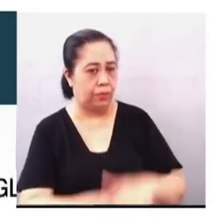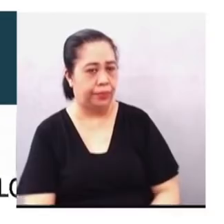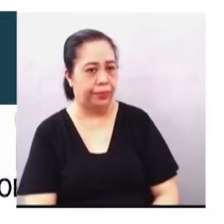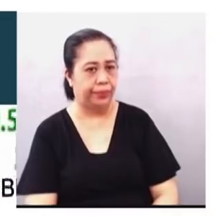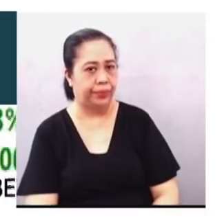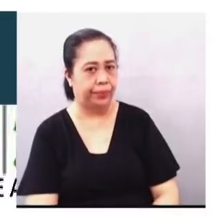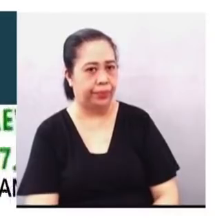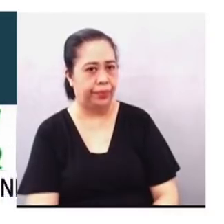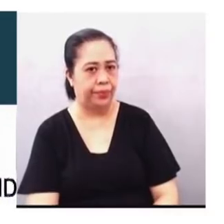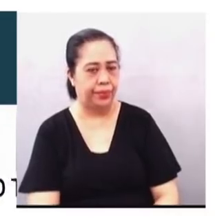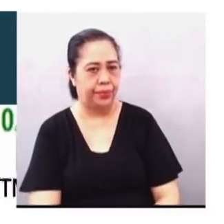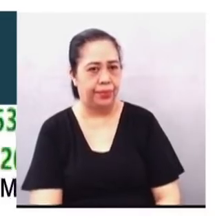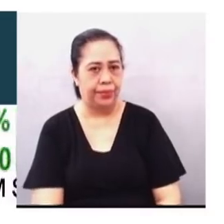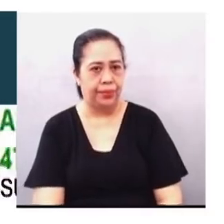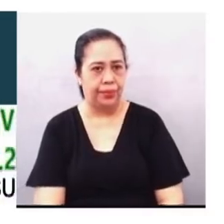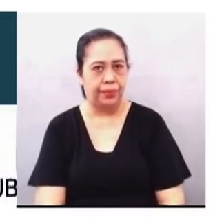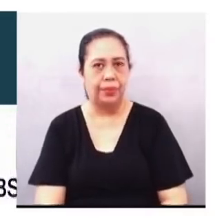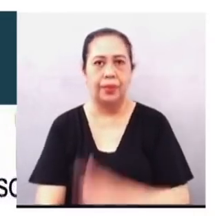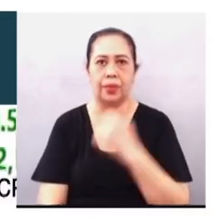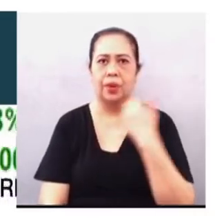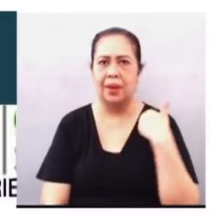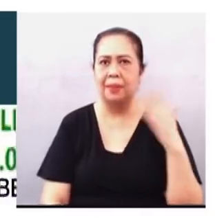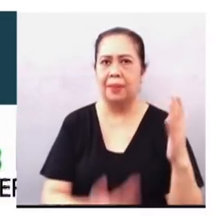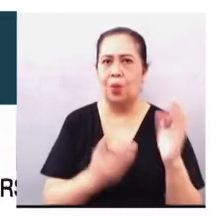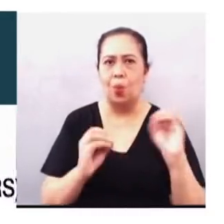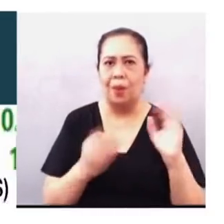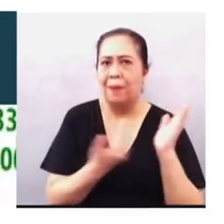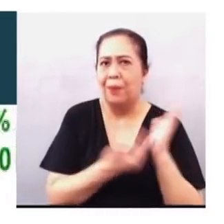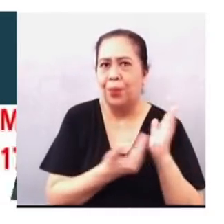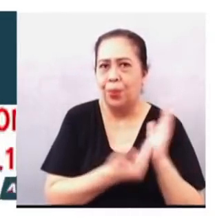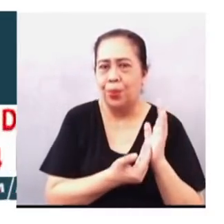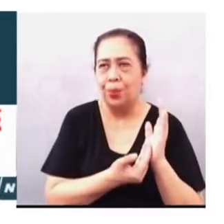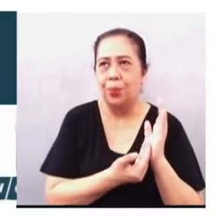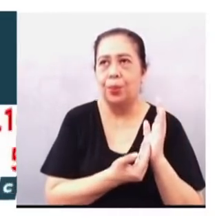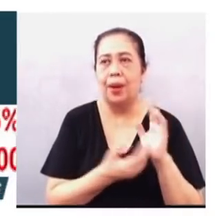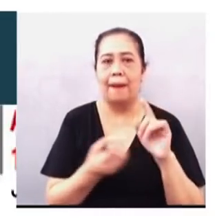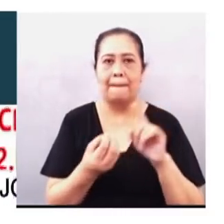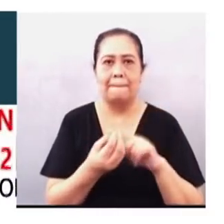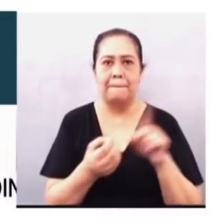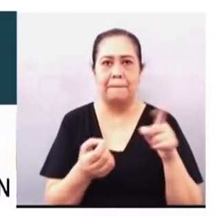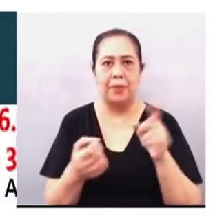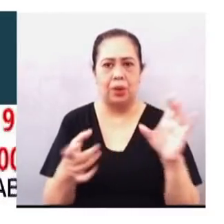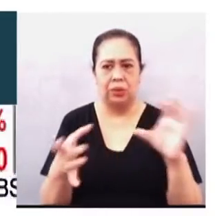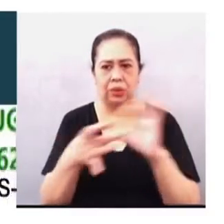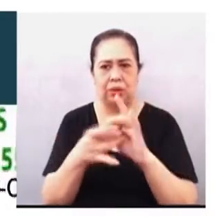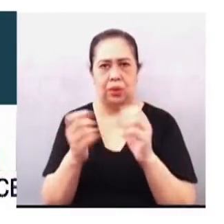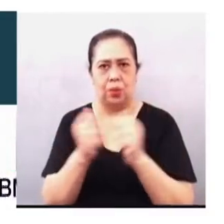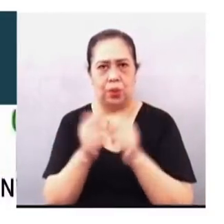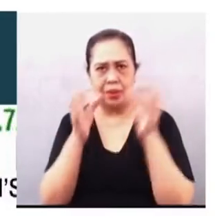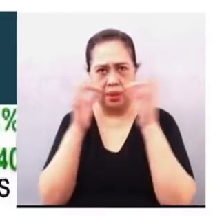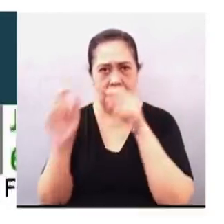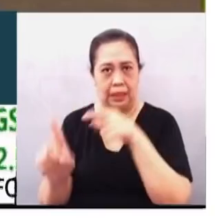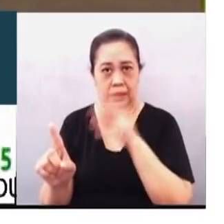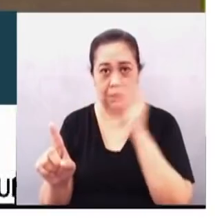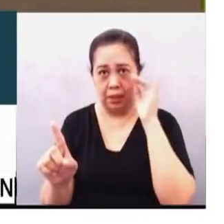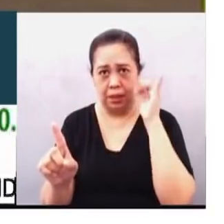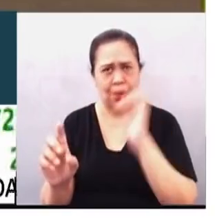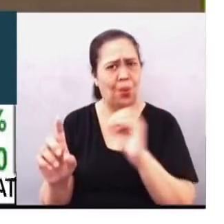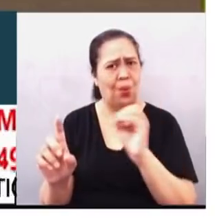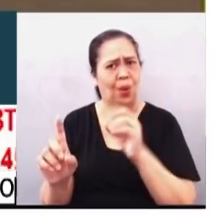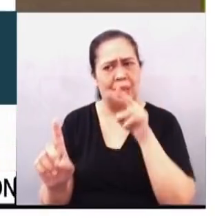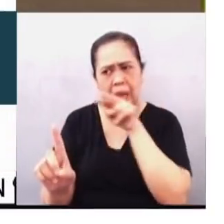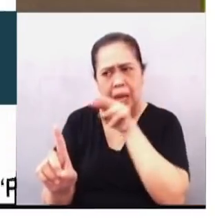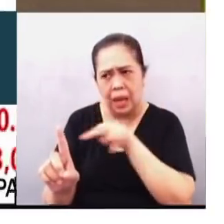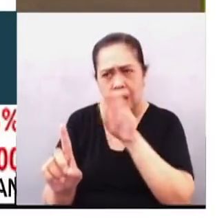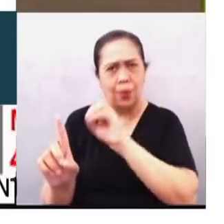Because we have proven nothing about his links in drugs. Wala kami nakita na